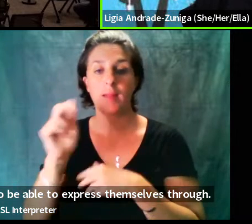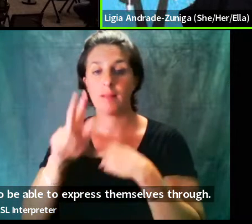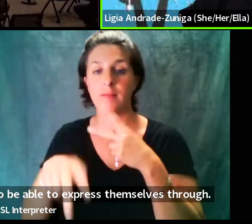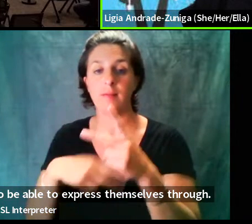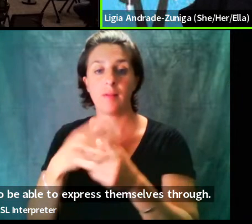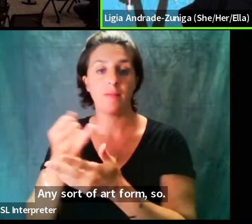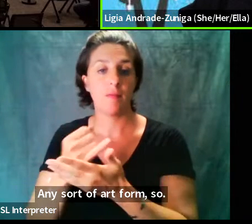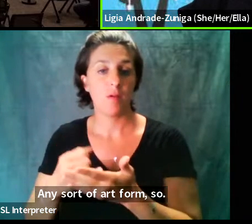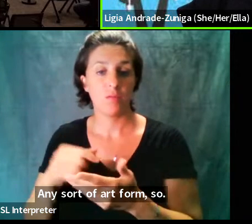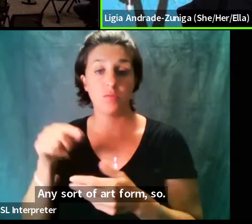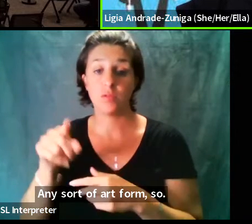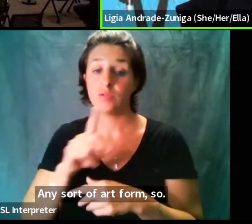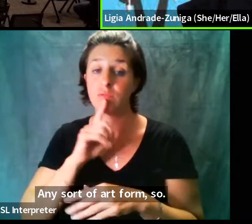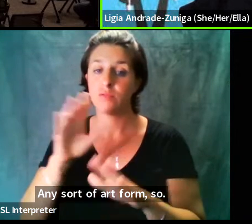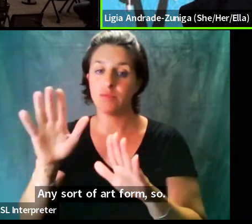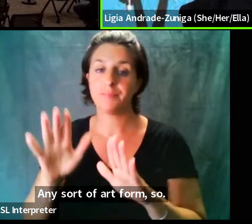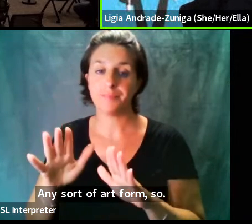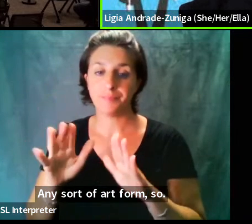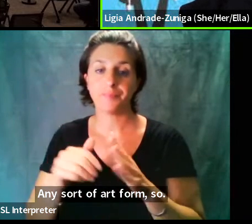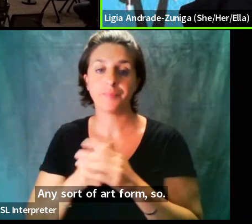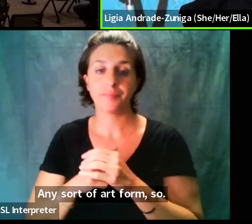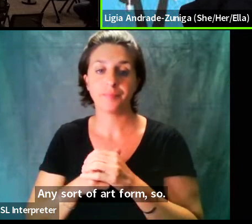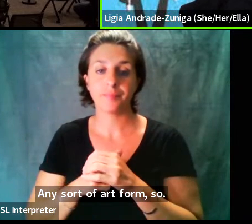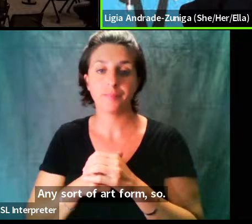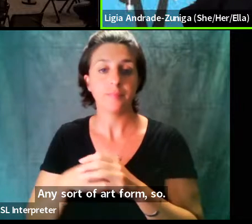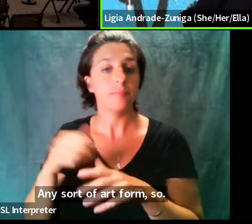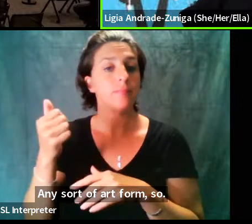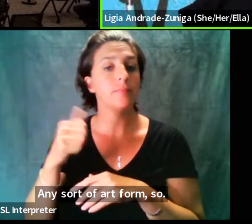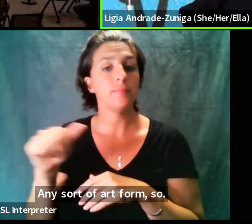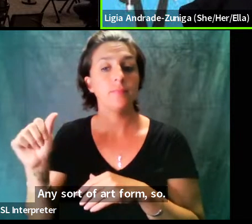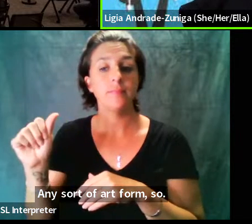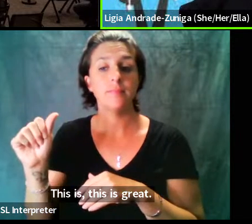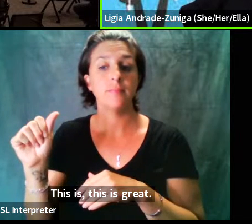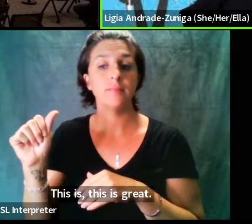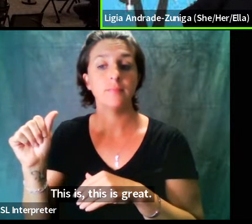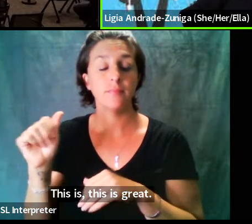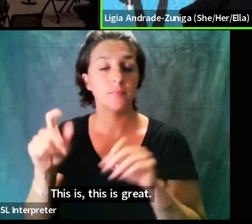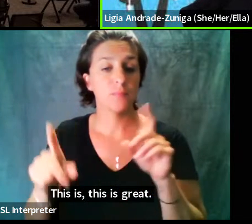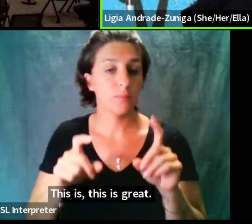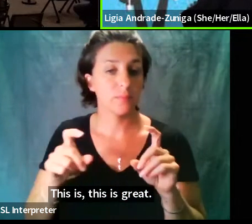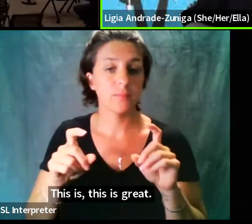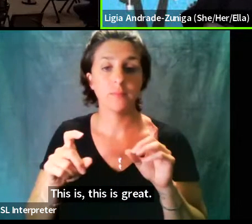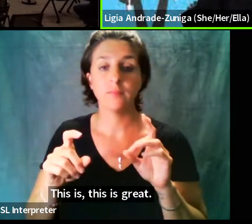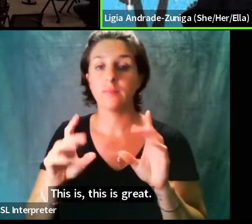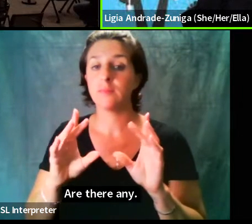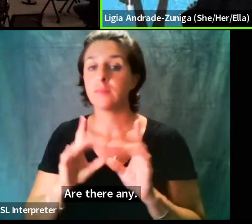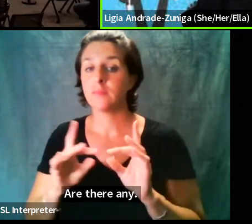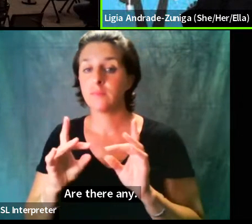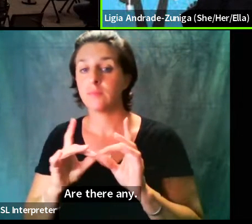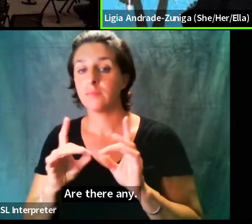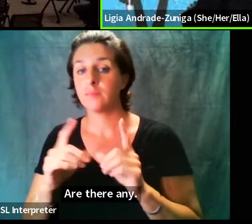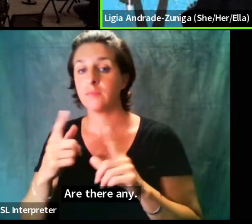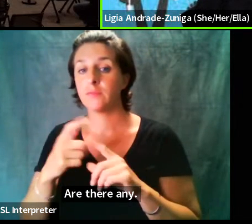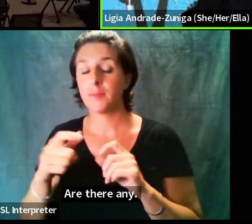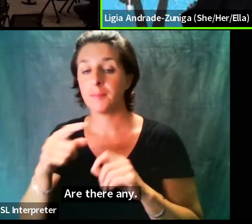this is great. Are there any questions or comments from the